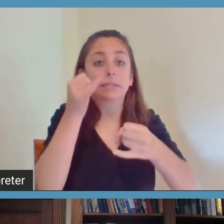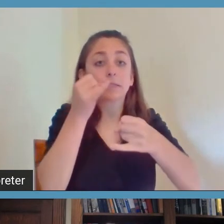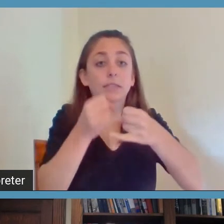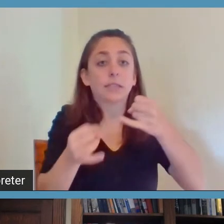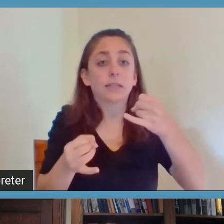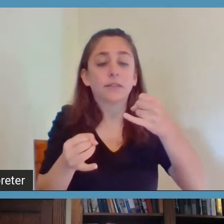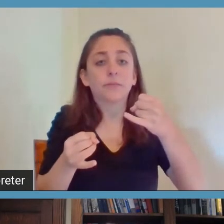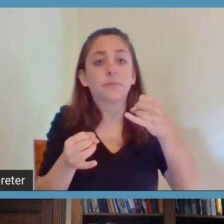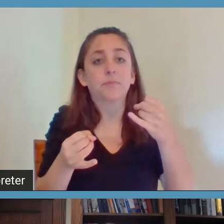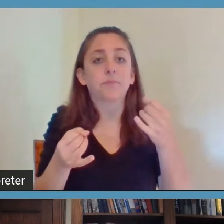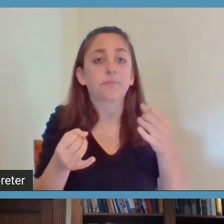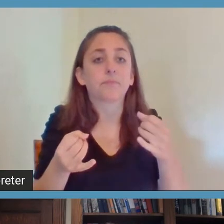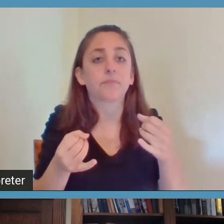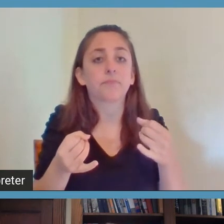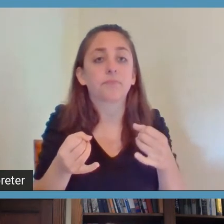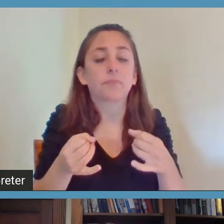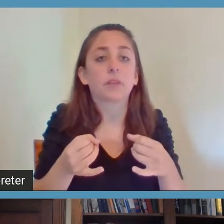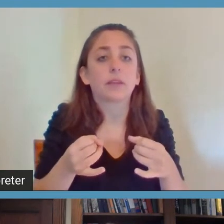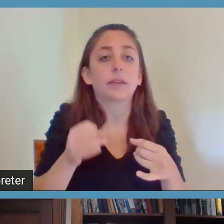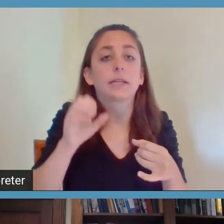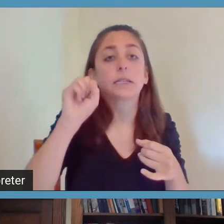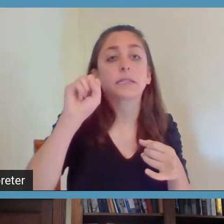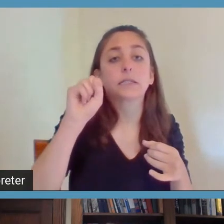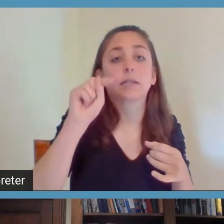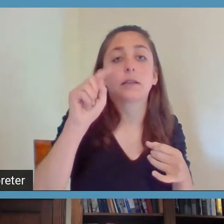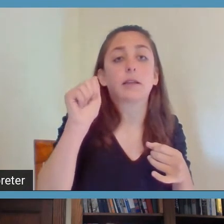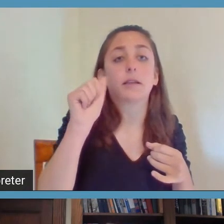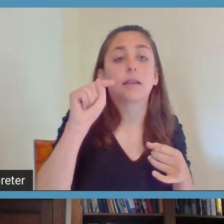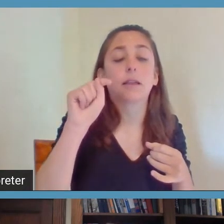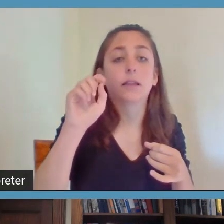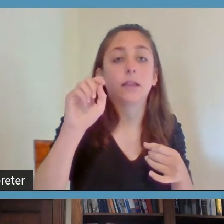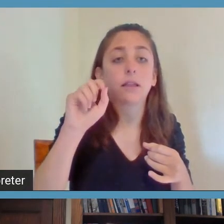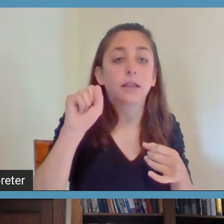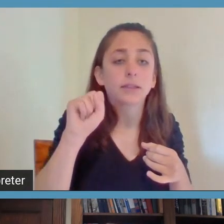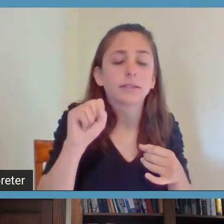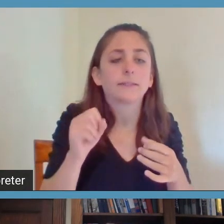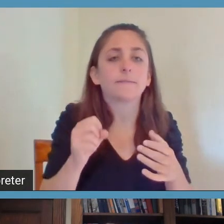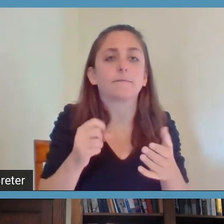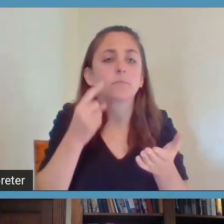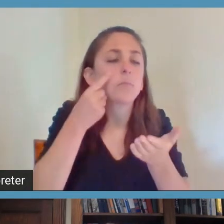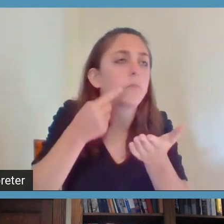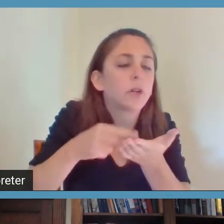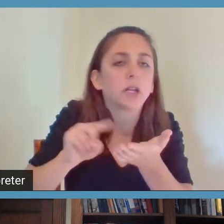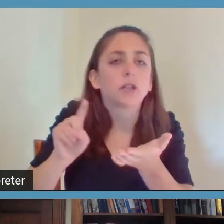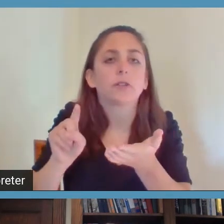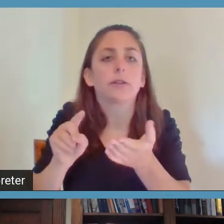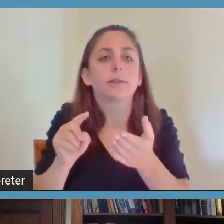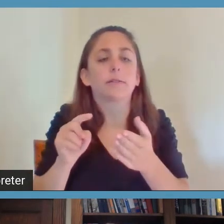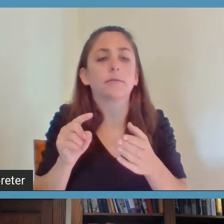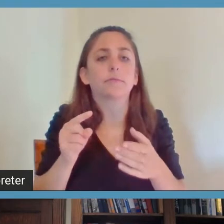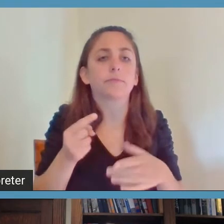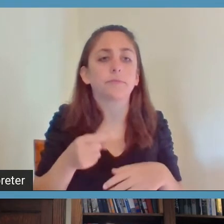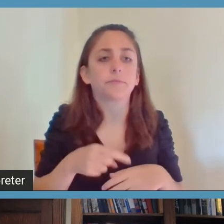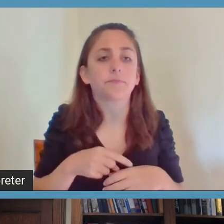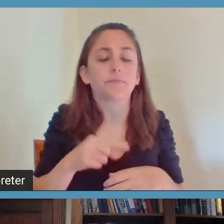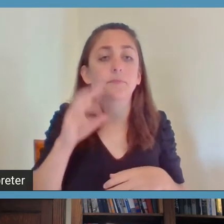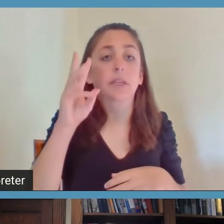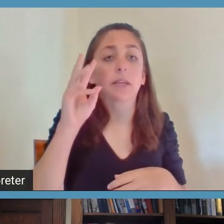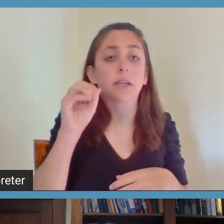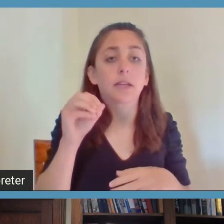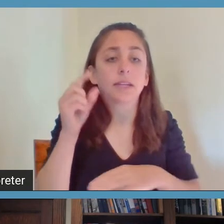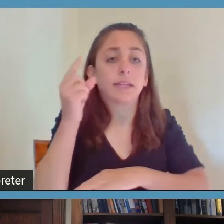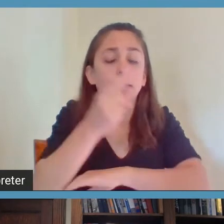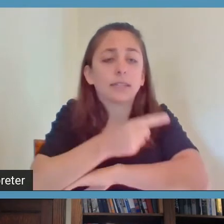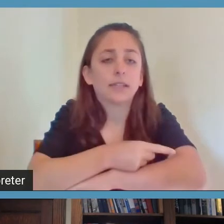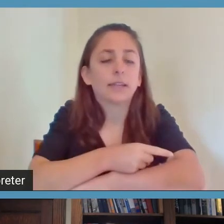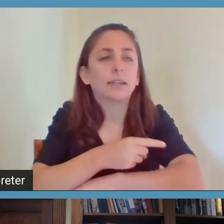do stats check-ins at 7:30 and 60 days to get a sense of how the